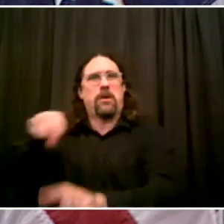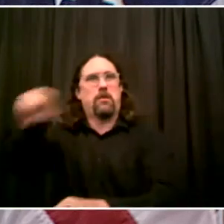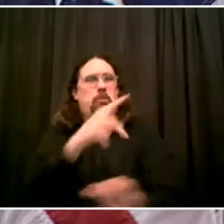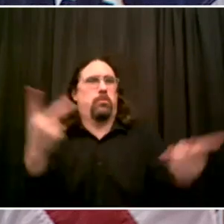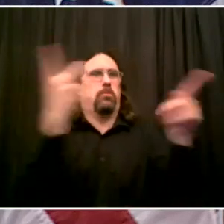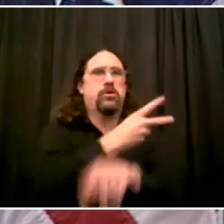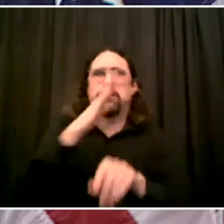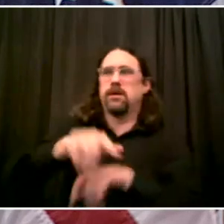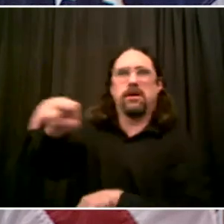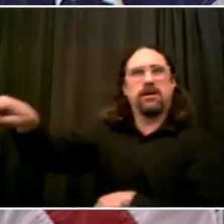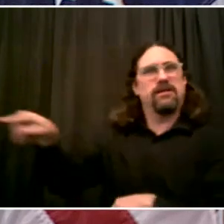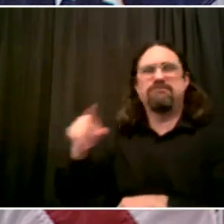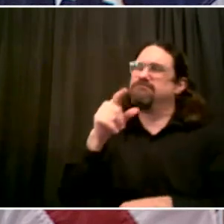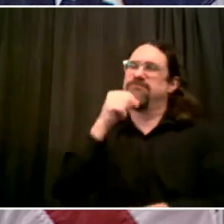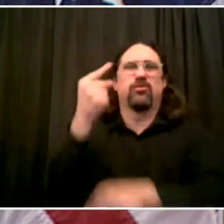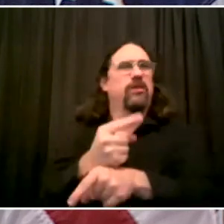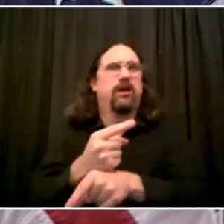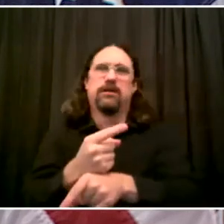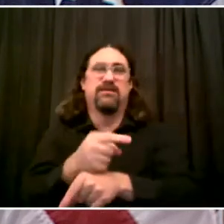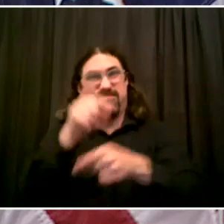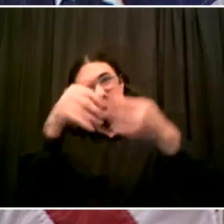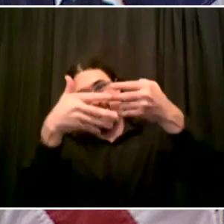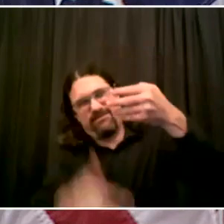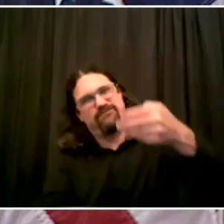disparities. We must keep our city safe in